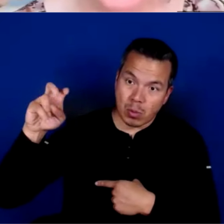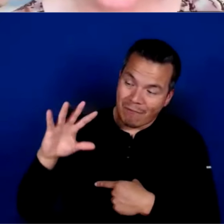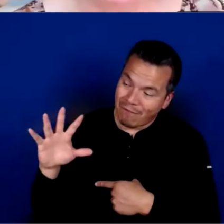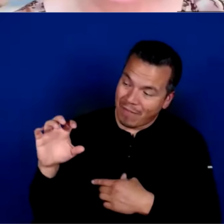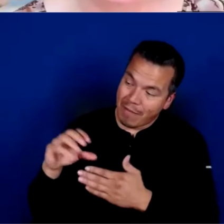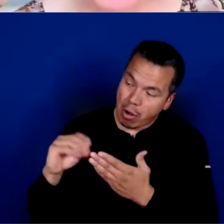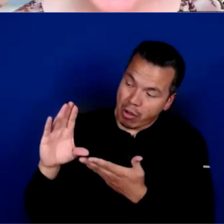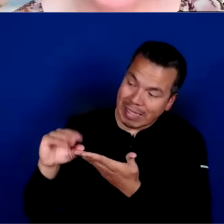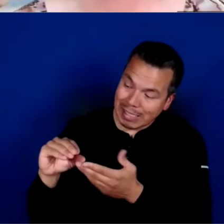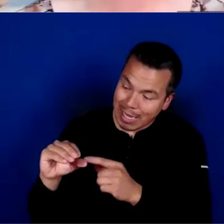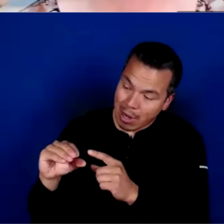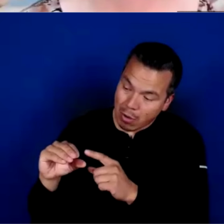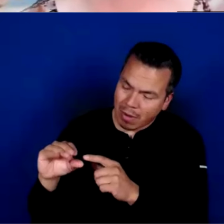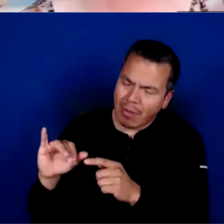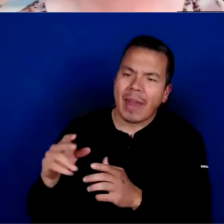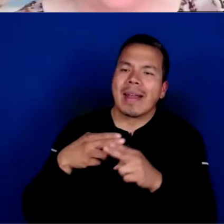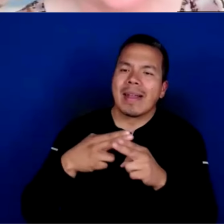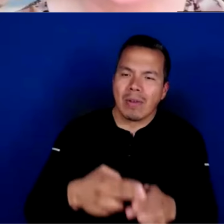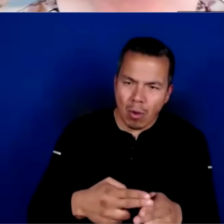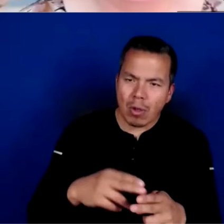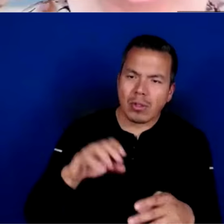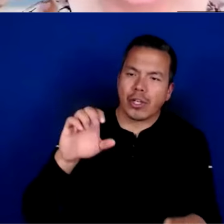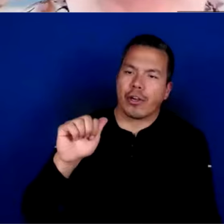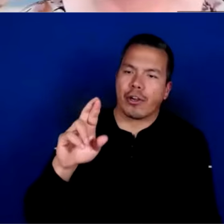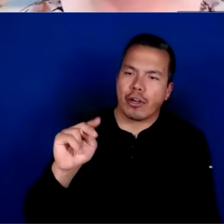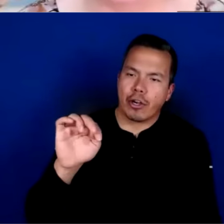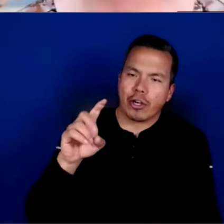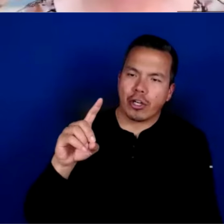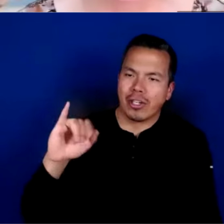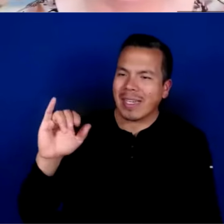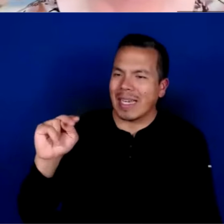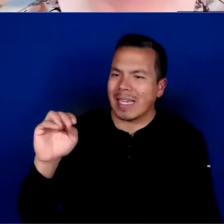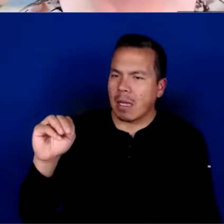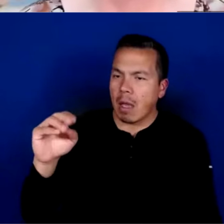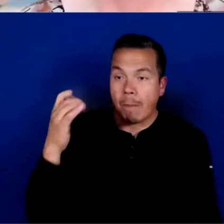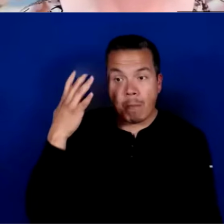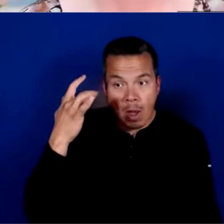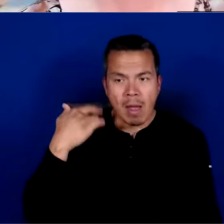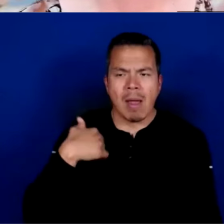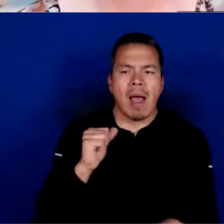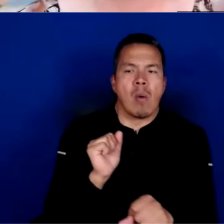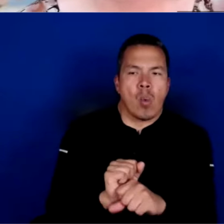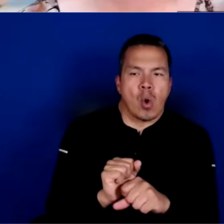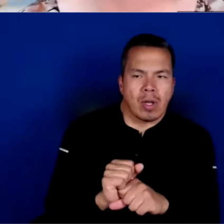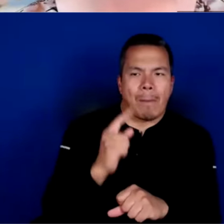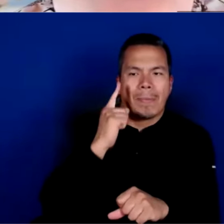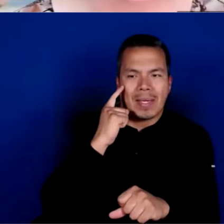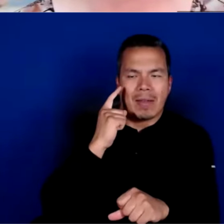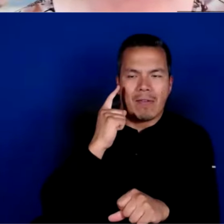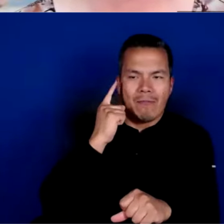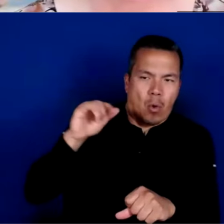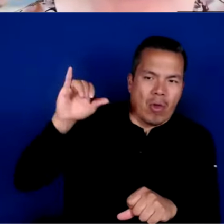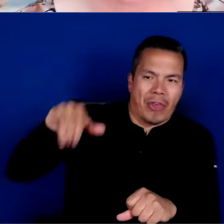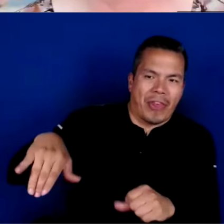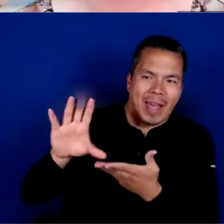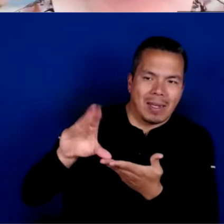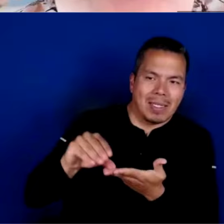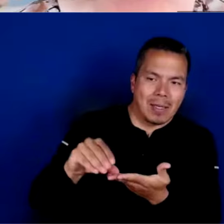as income to me because I've worked in exchange for that discount. Payments from